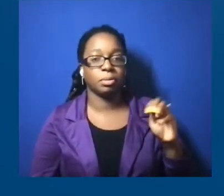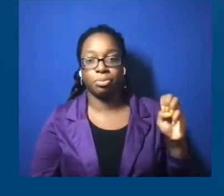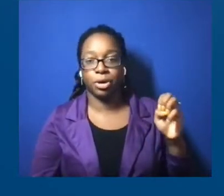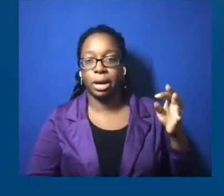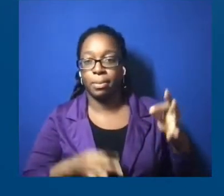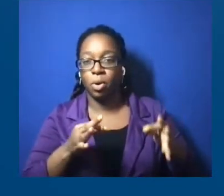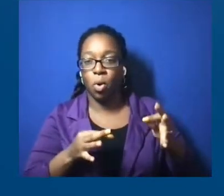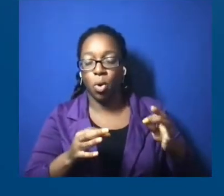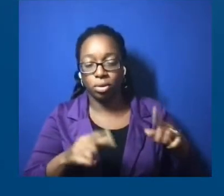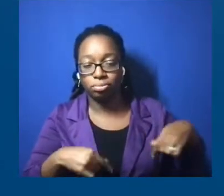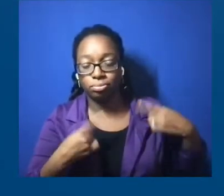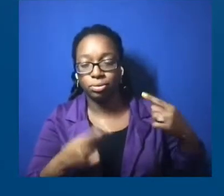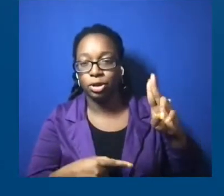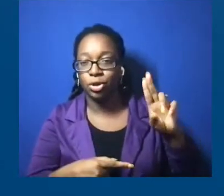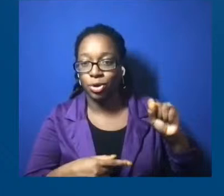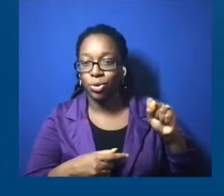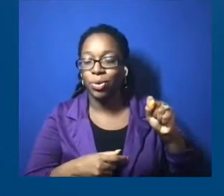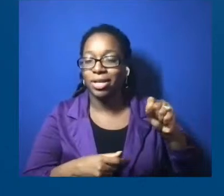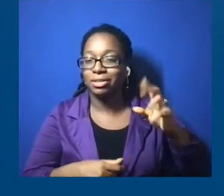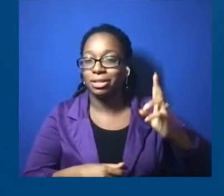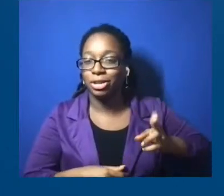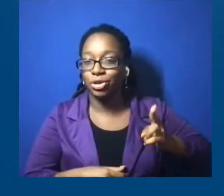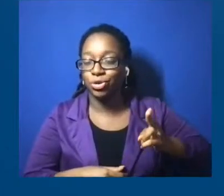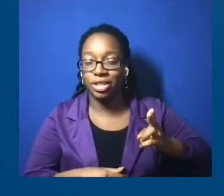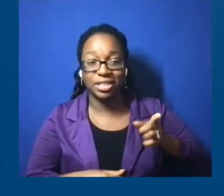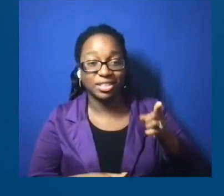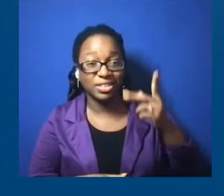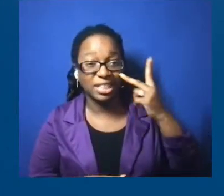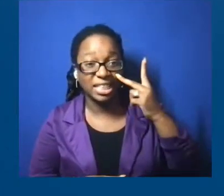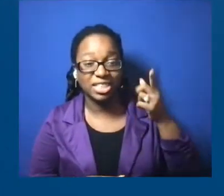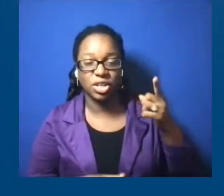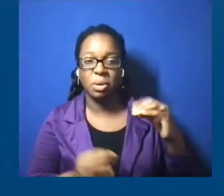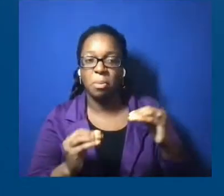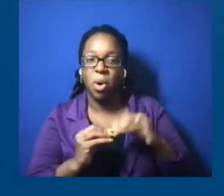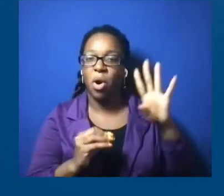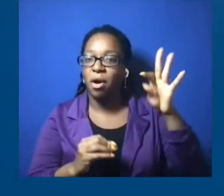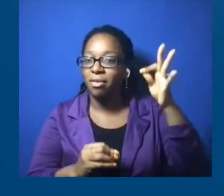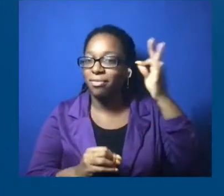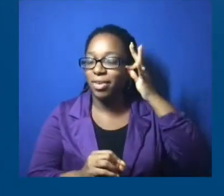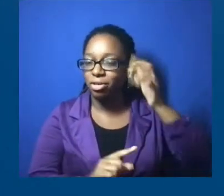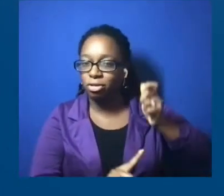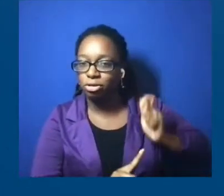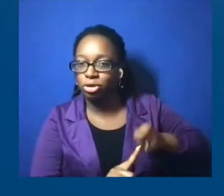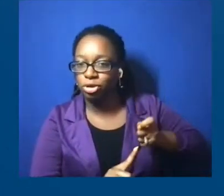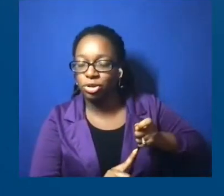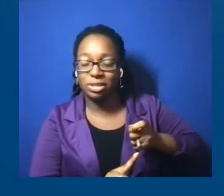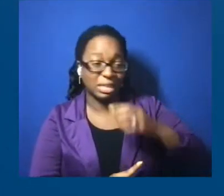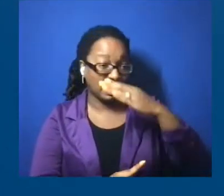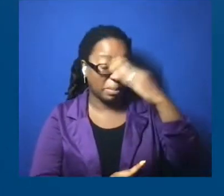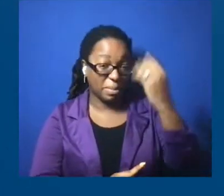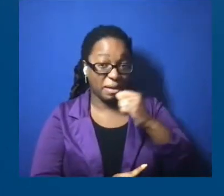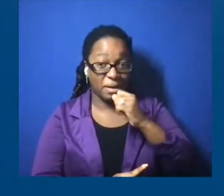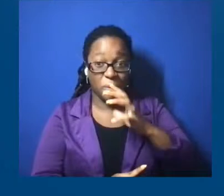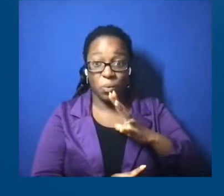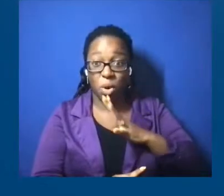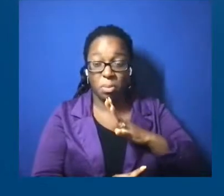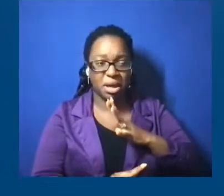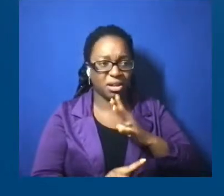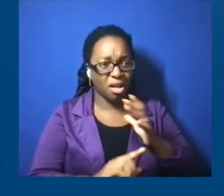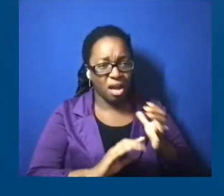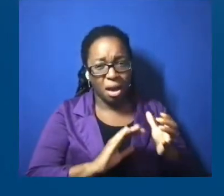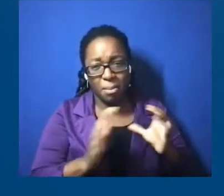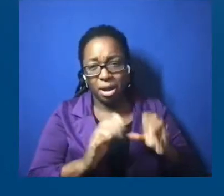We confirm more appellate federal judges who are black women than all other presidents